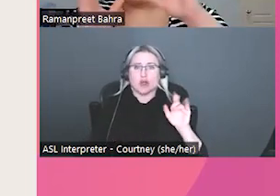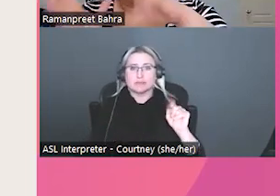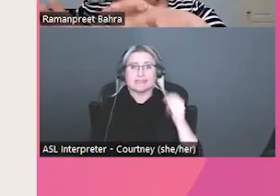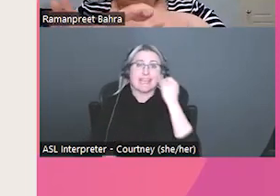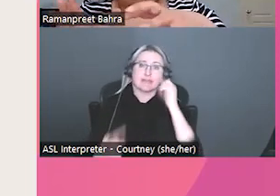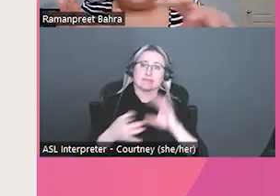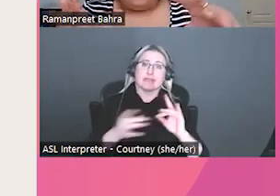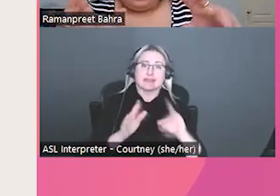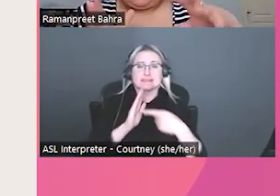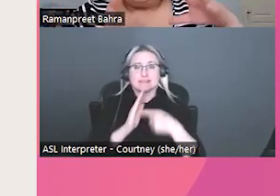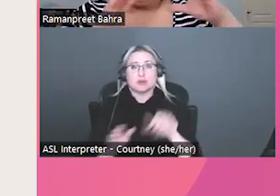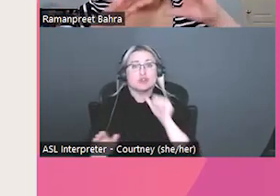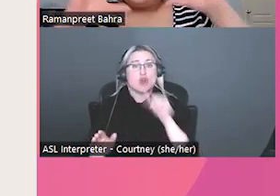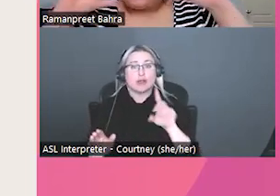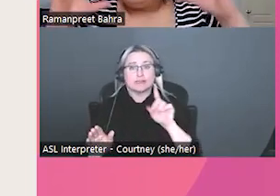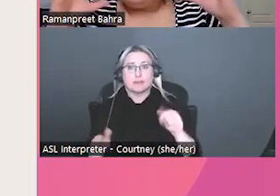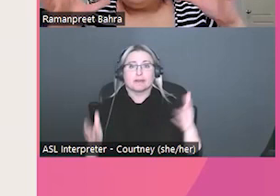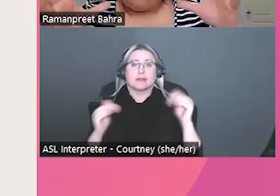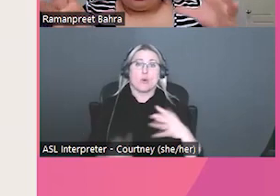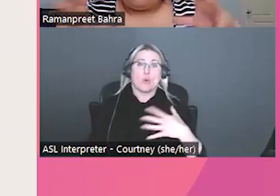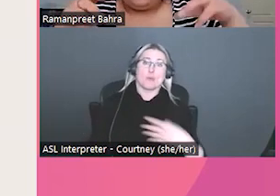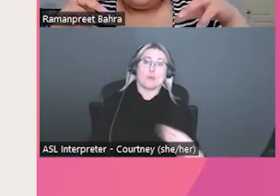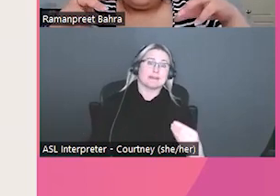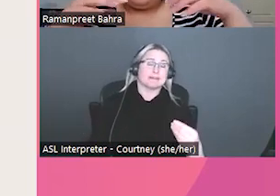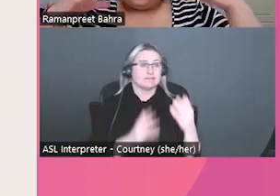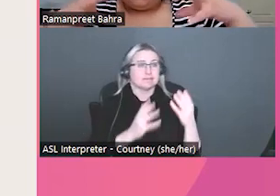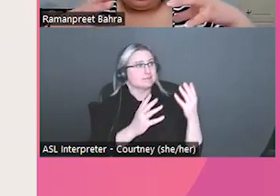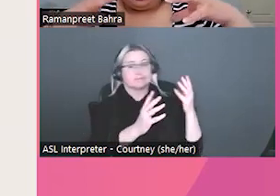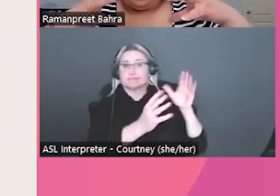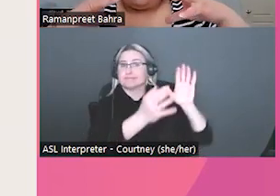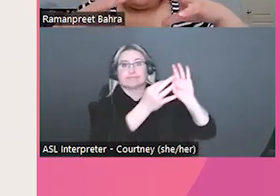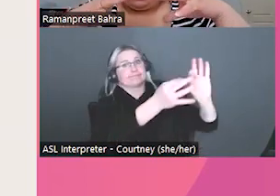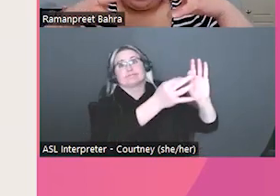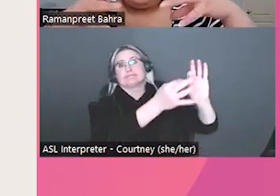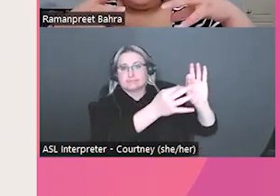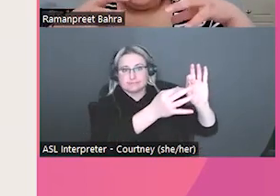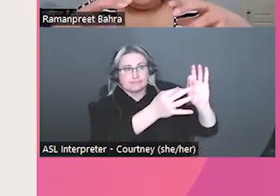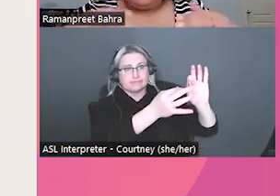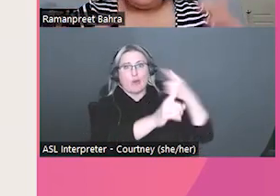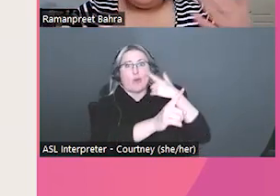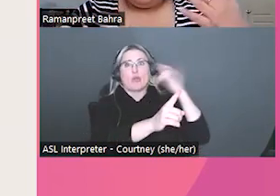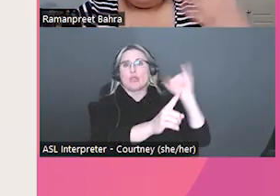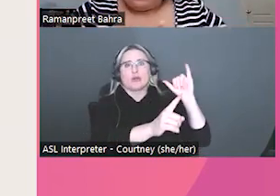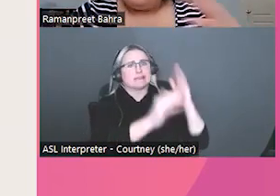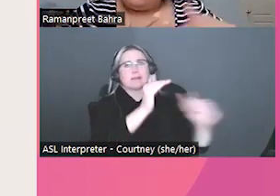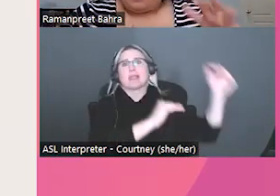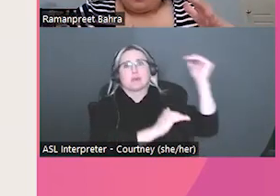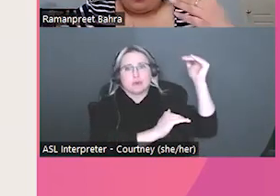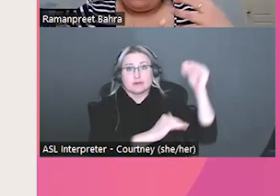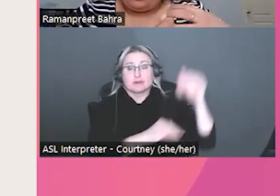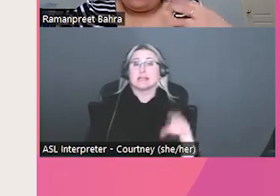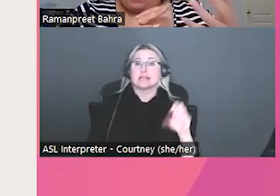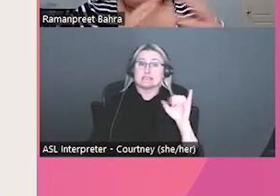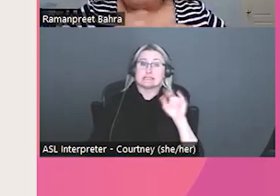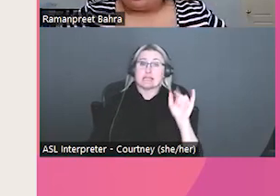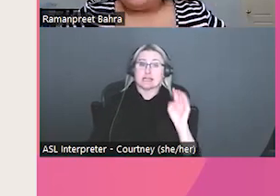non-disability and whiteness as the ideal form, these superior entities. Sizeism